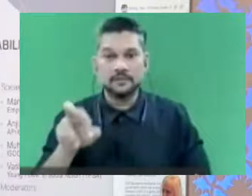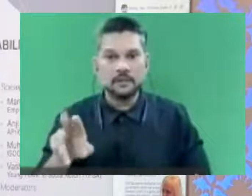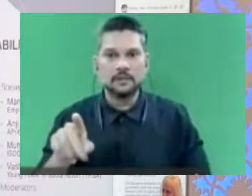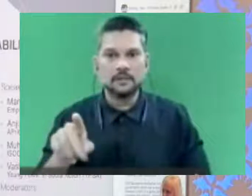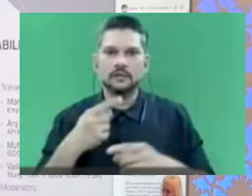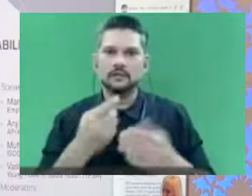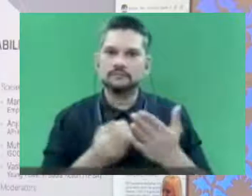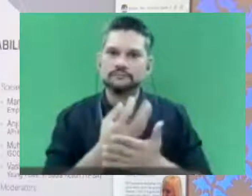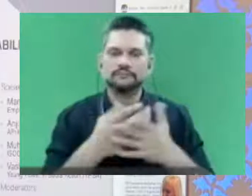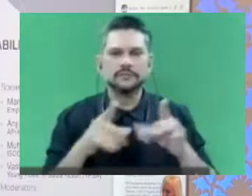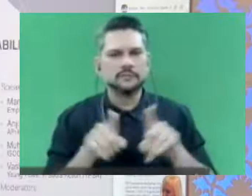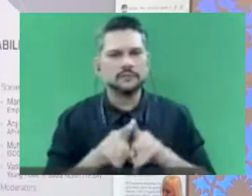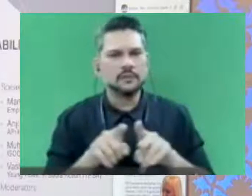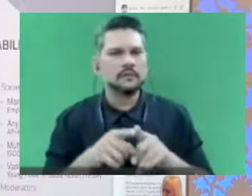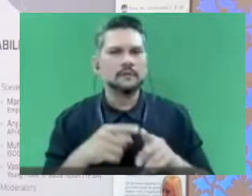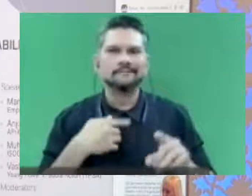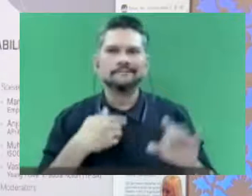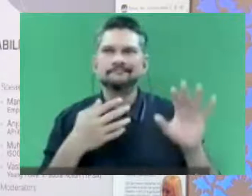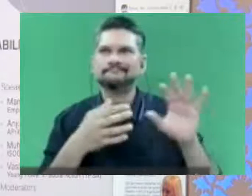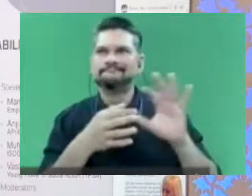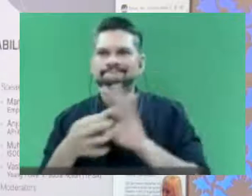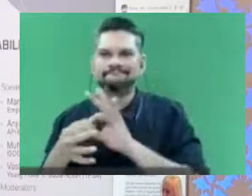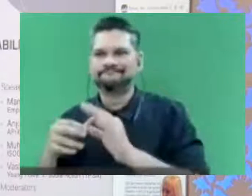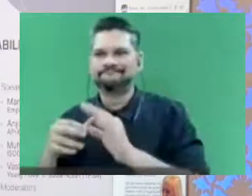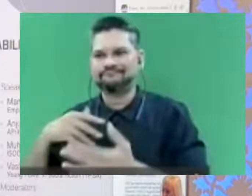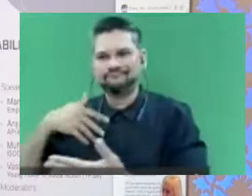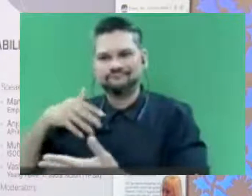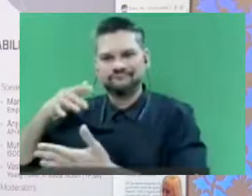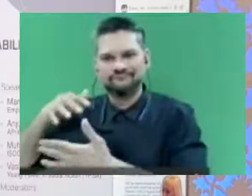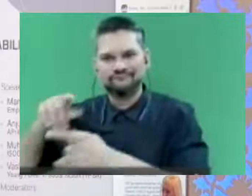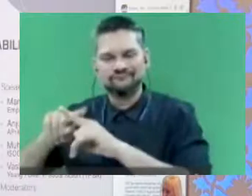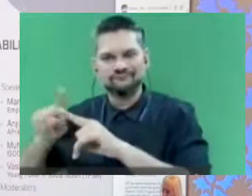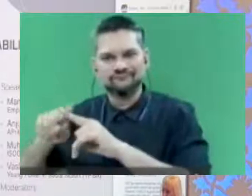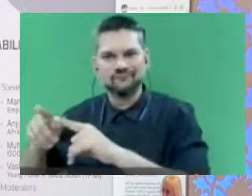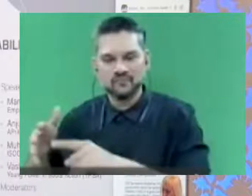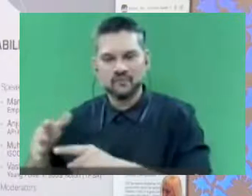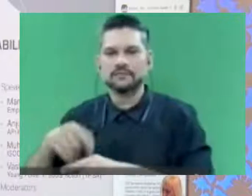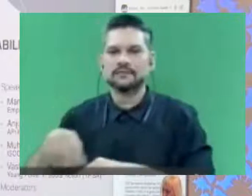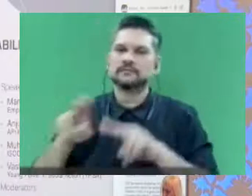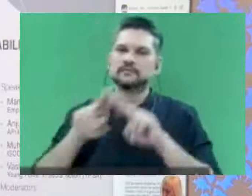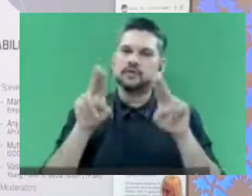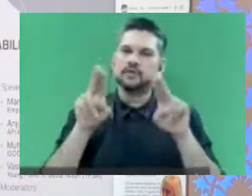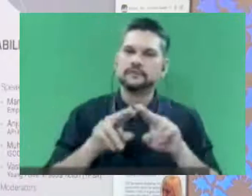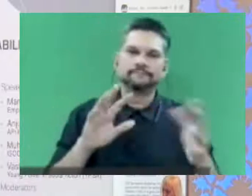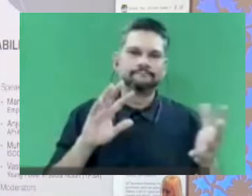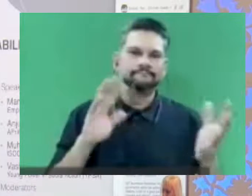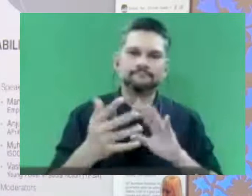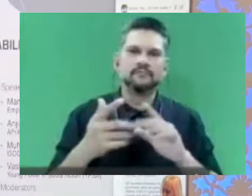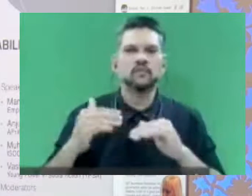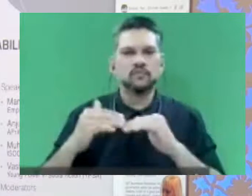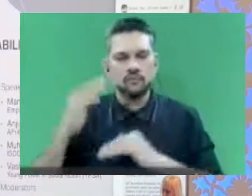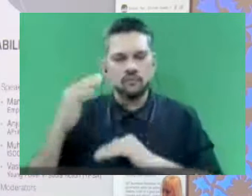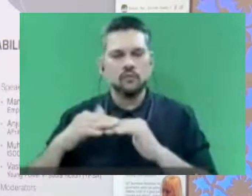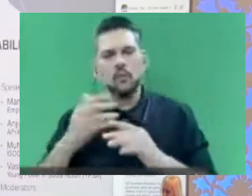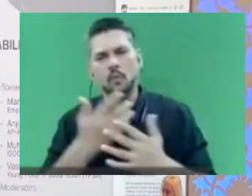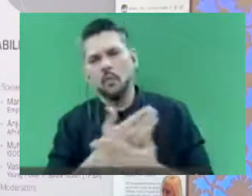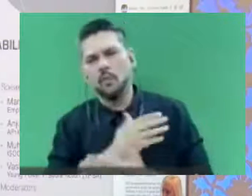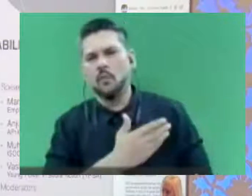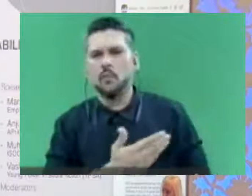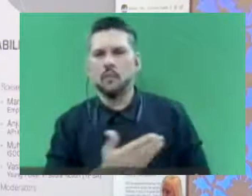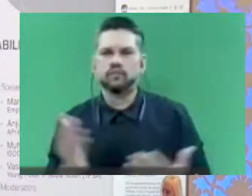I've had with students about not limiting universal design only to websites and softwares. It should also include